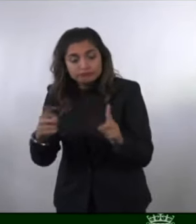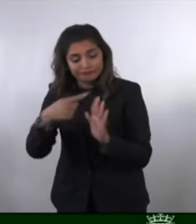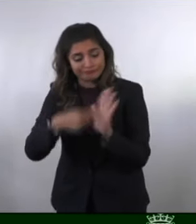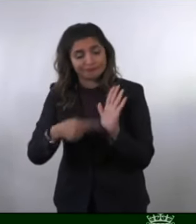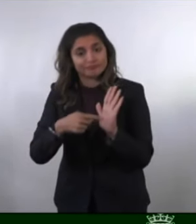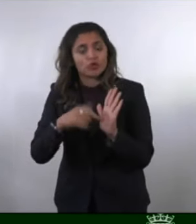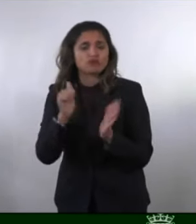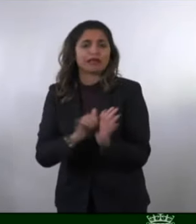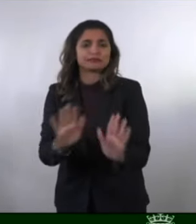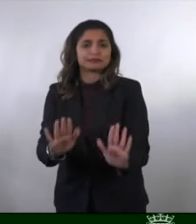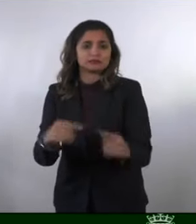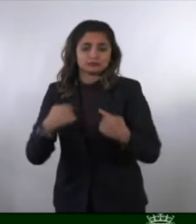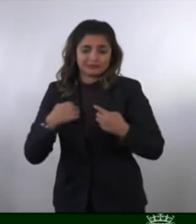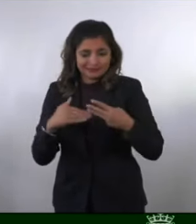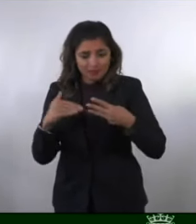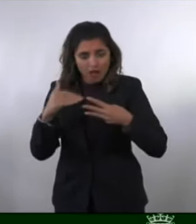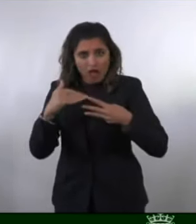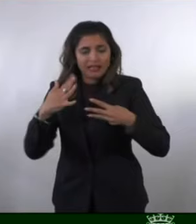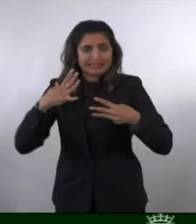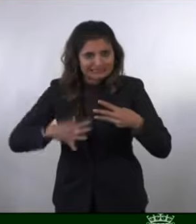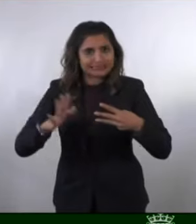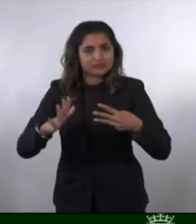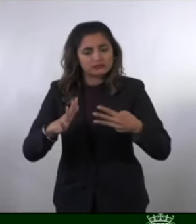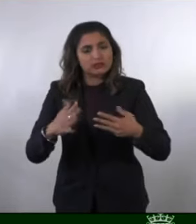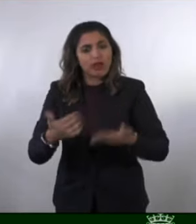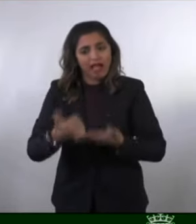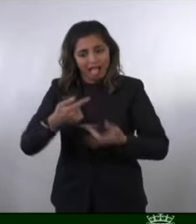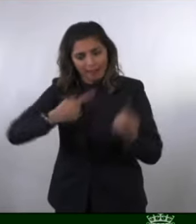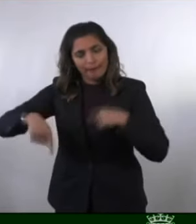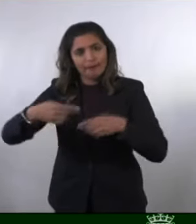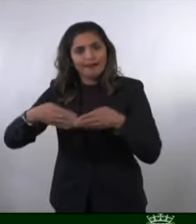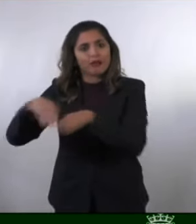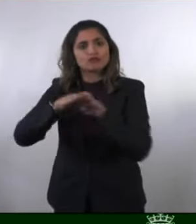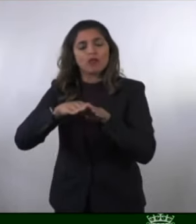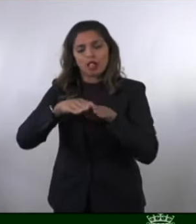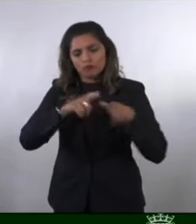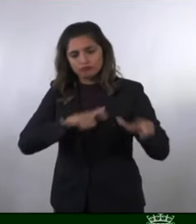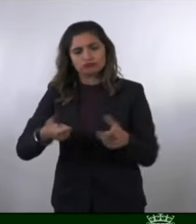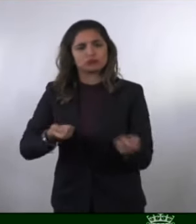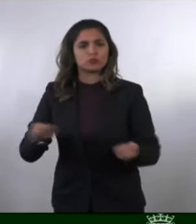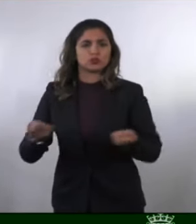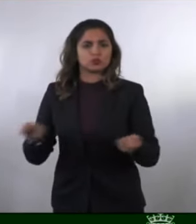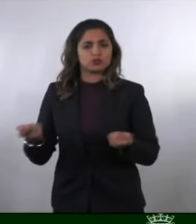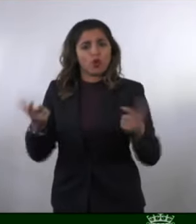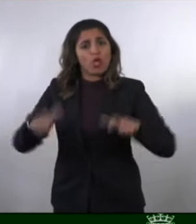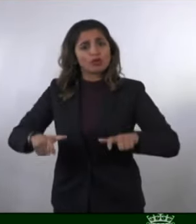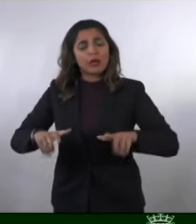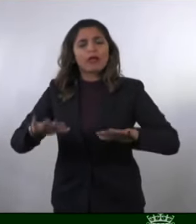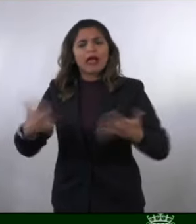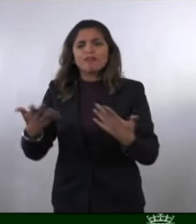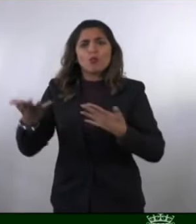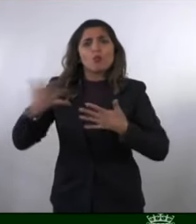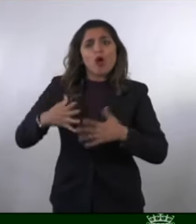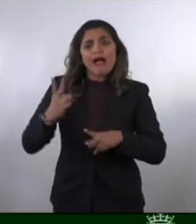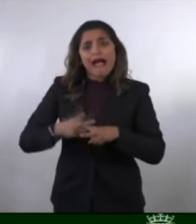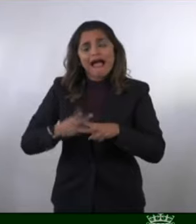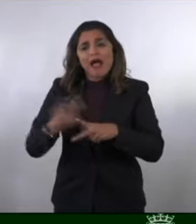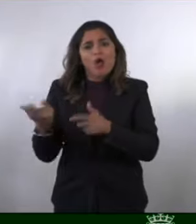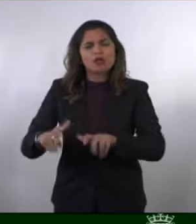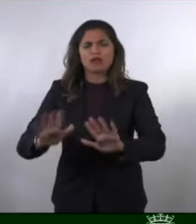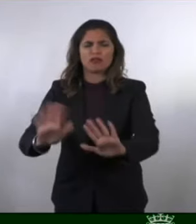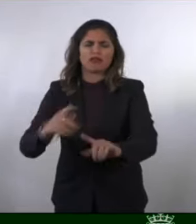down. If he wants to go back into another, we'll keep a national lockdown on, I don't think that's the right way forward for